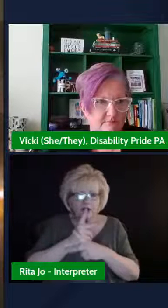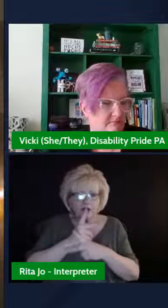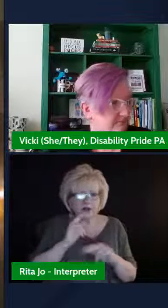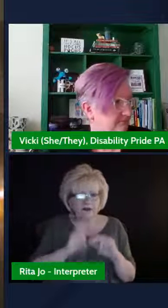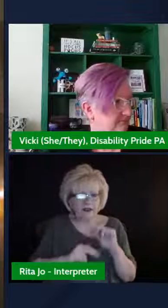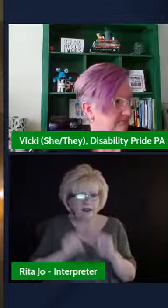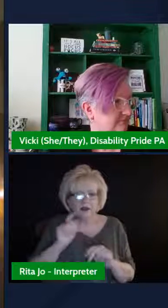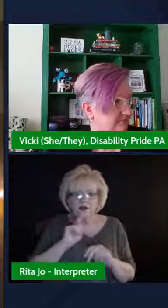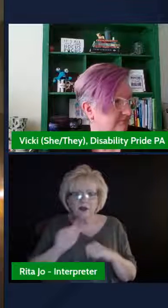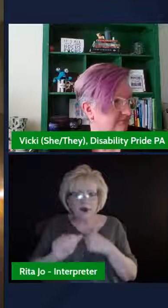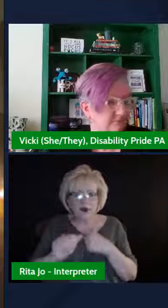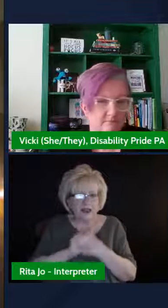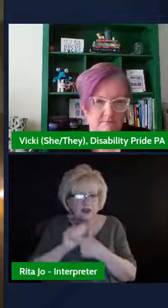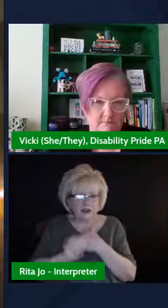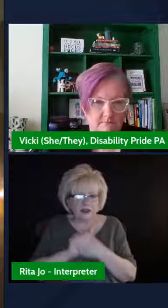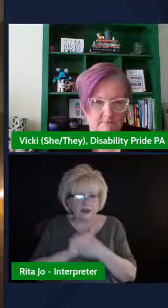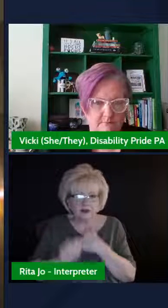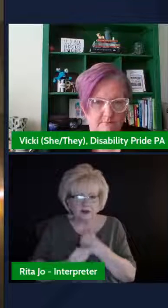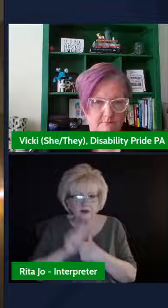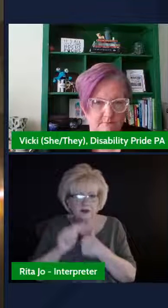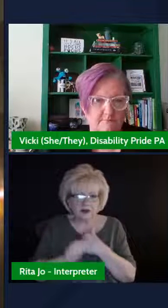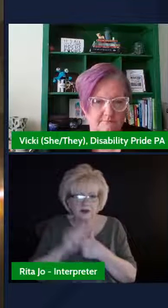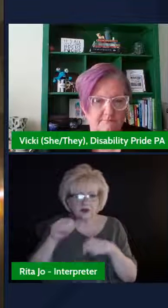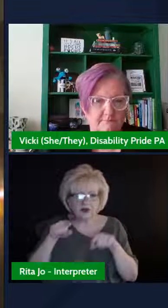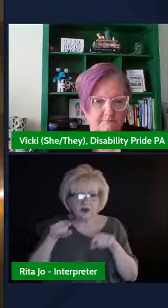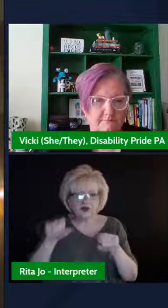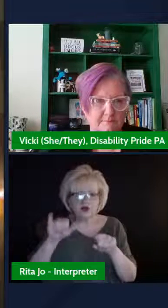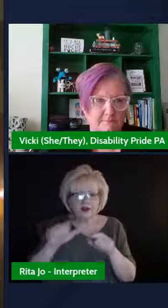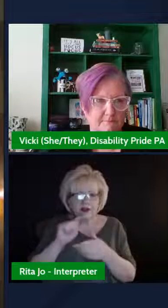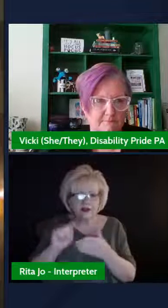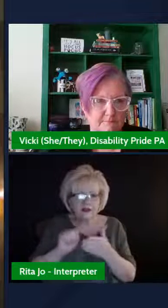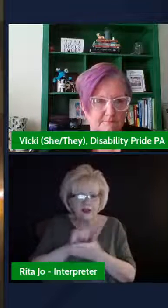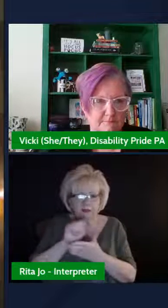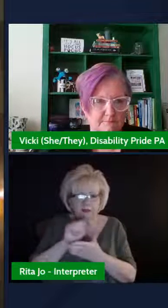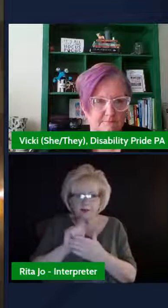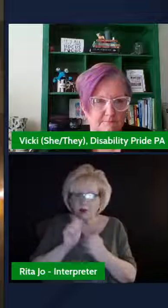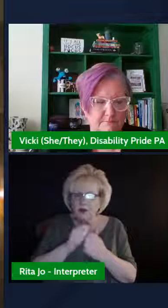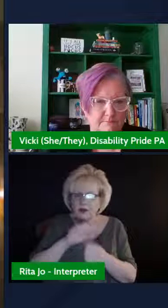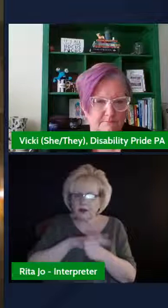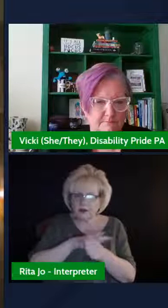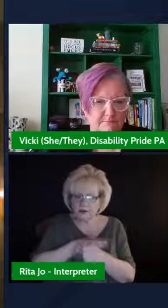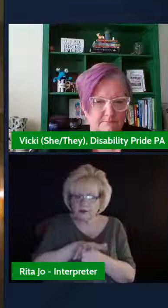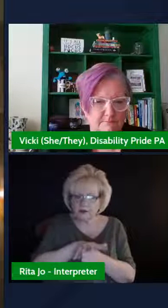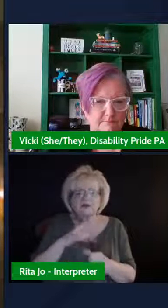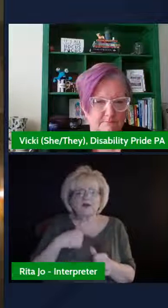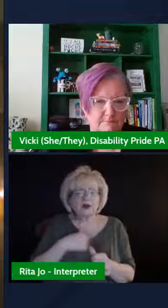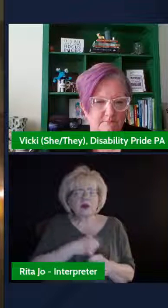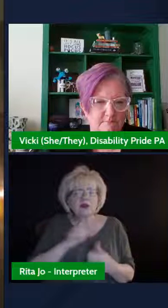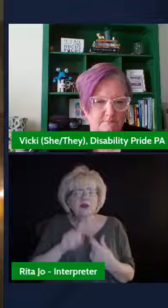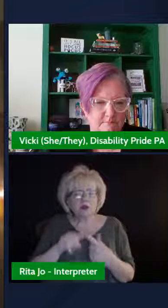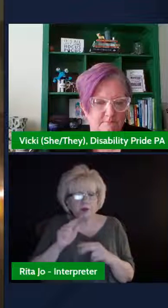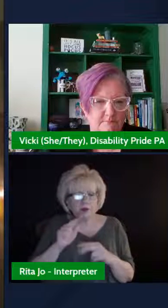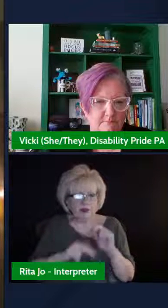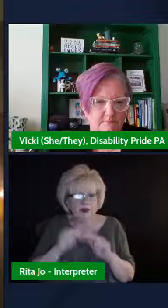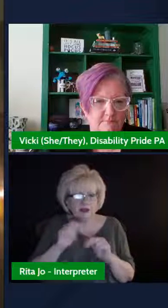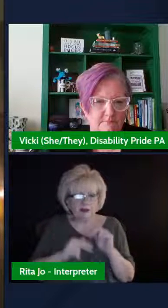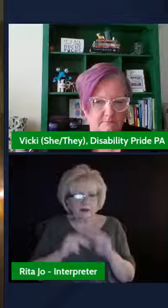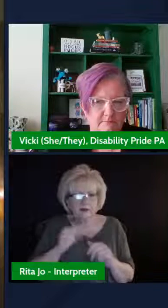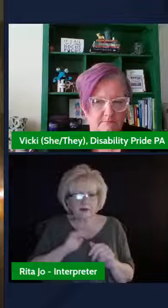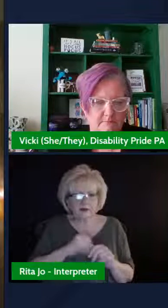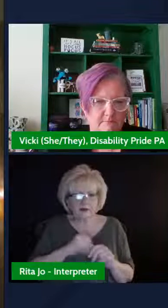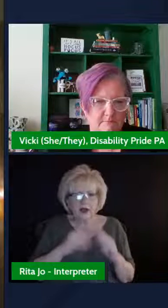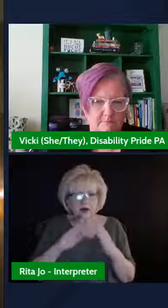dangerous in the midst of this virus. So we need to be building out our community and fulfill